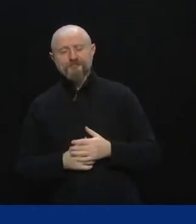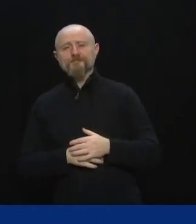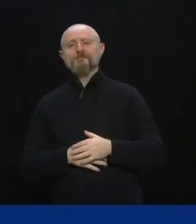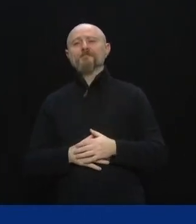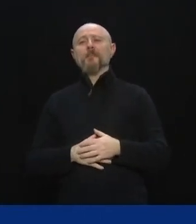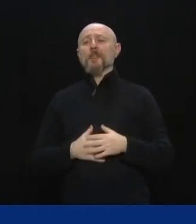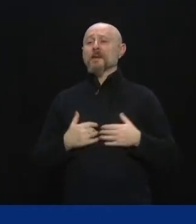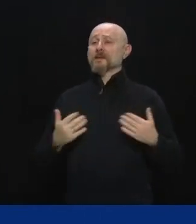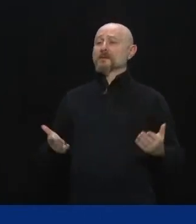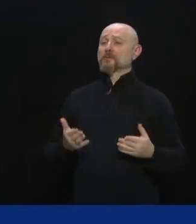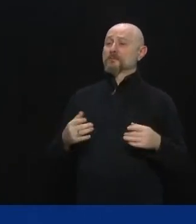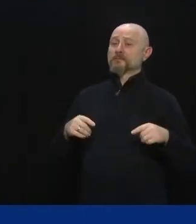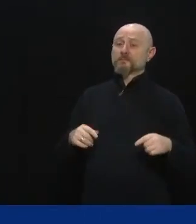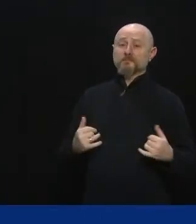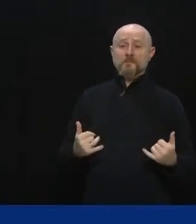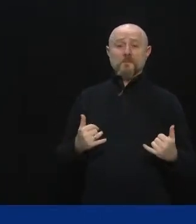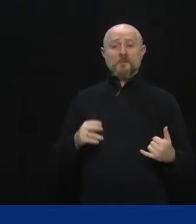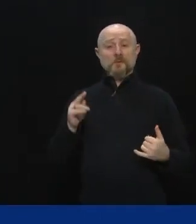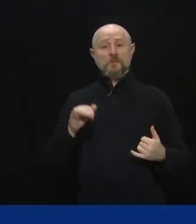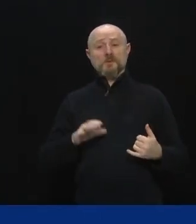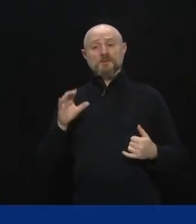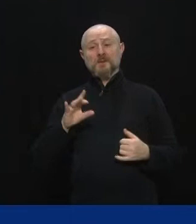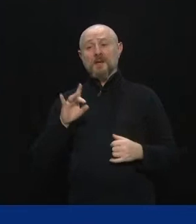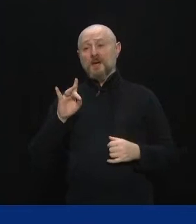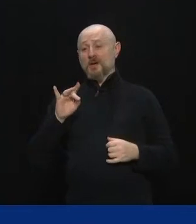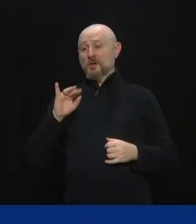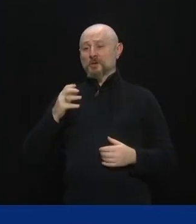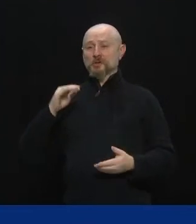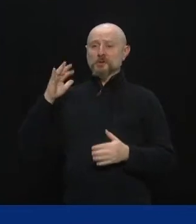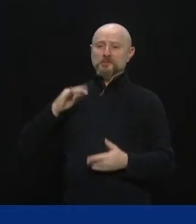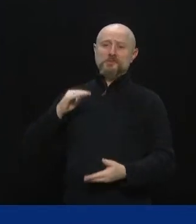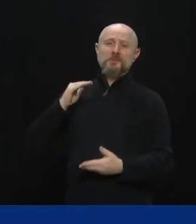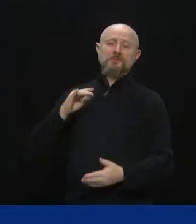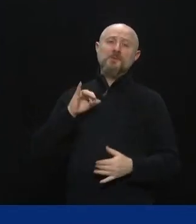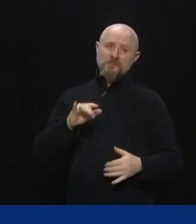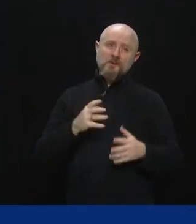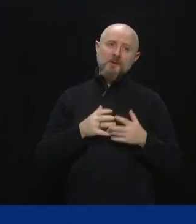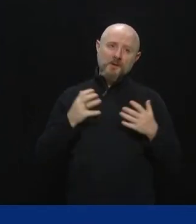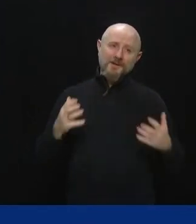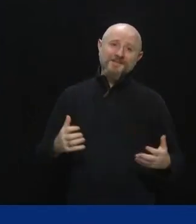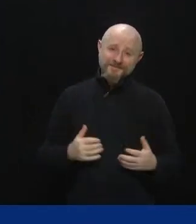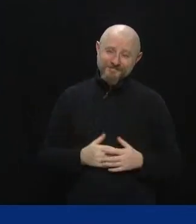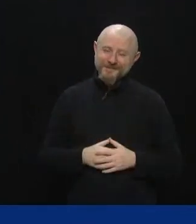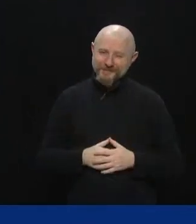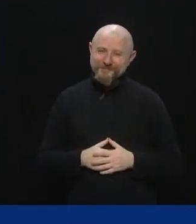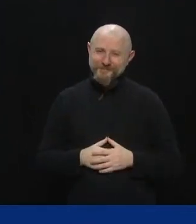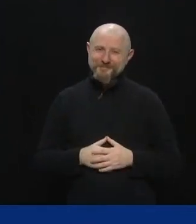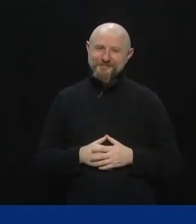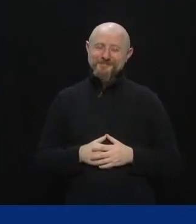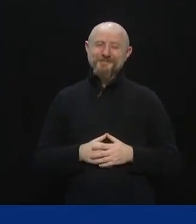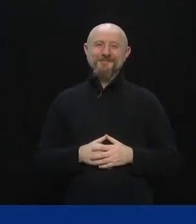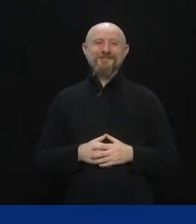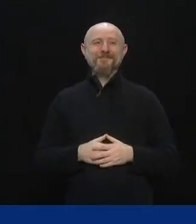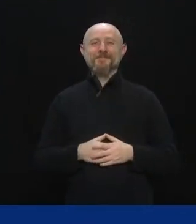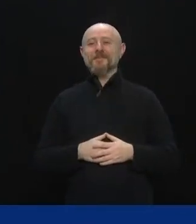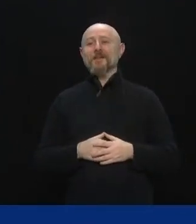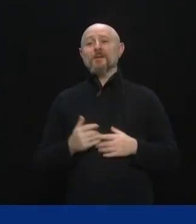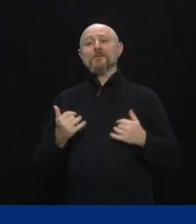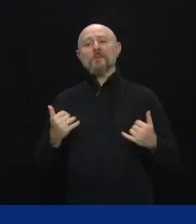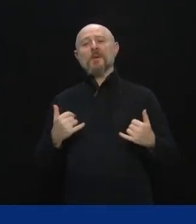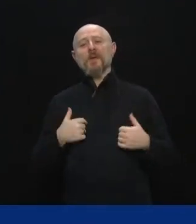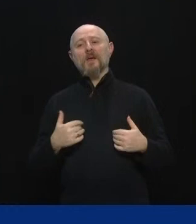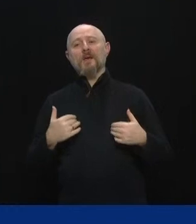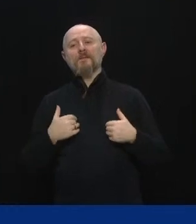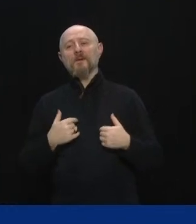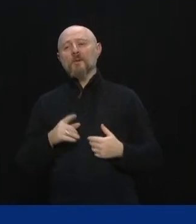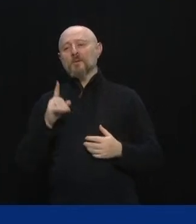snow. I know, I just walked around in it. We currently have about 1,200 cases